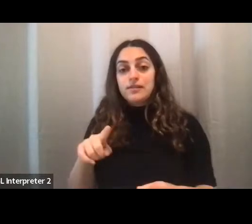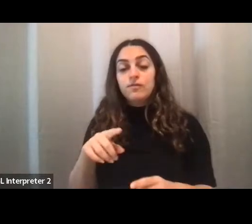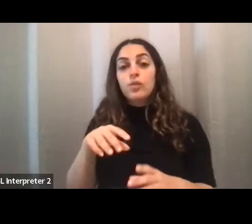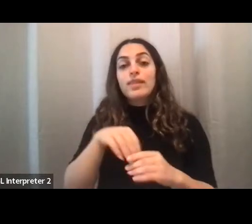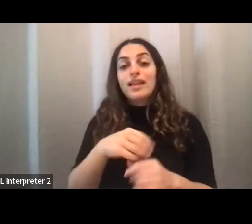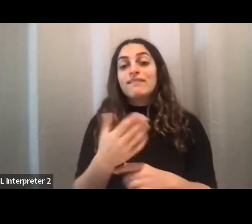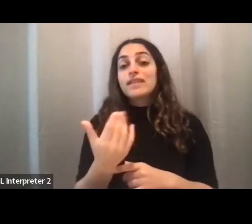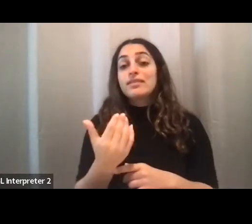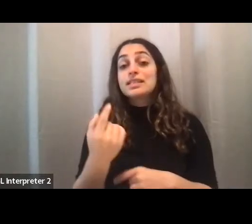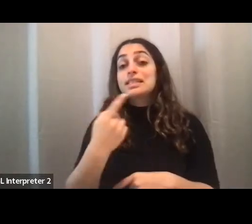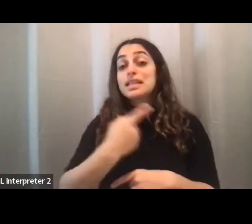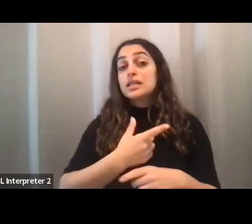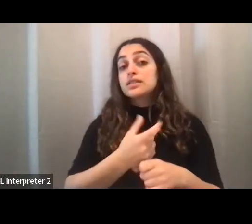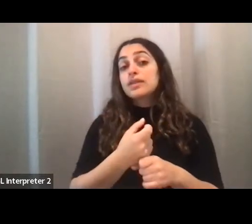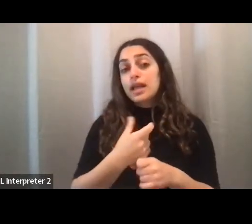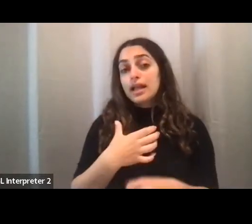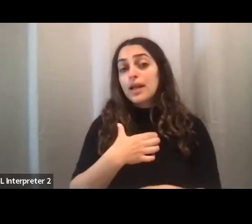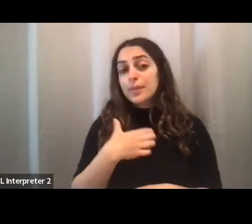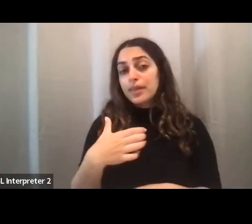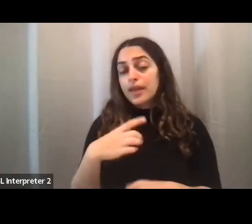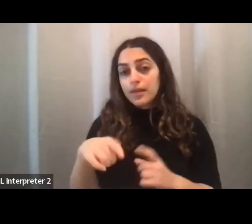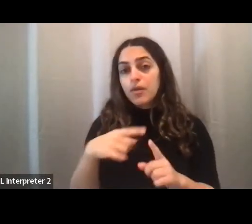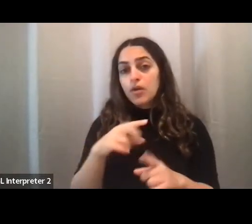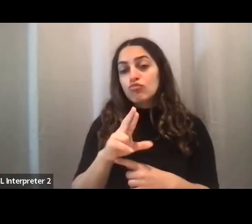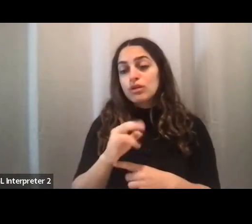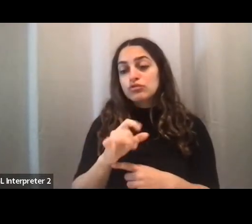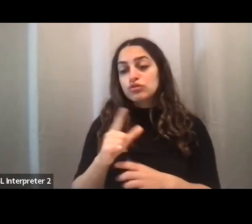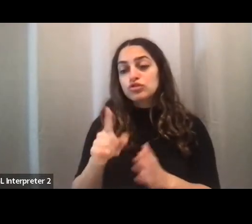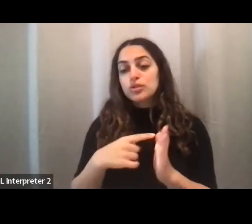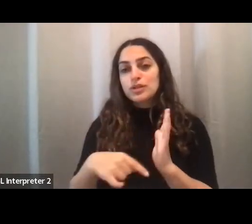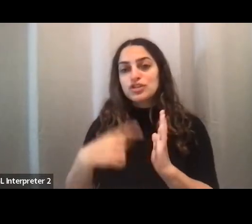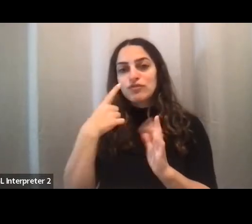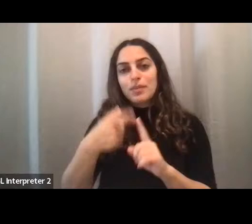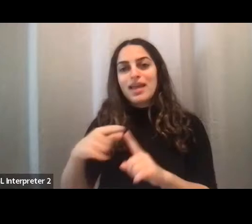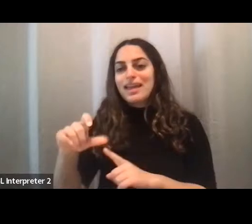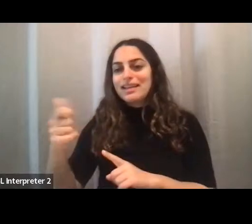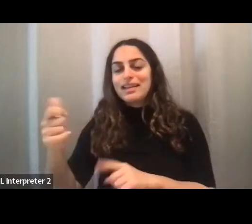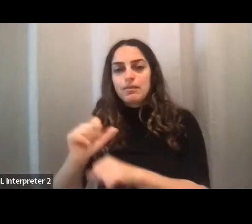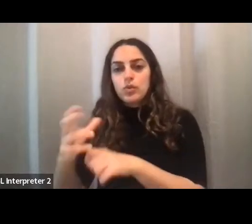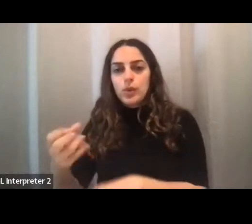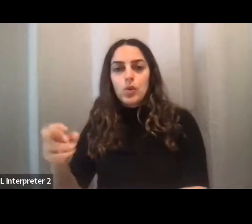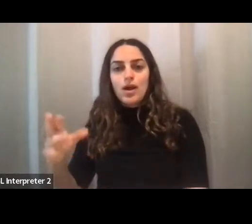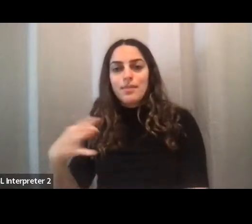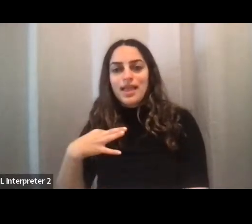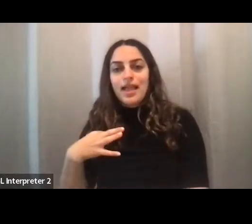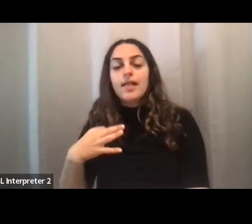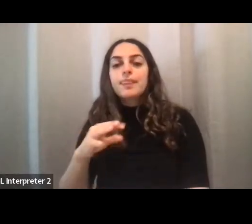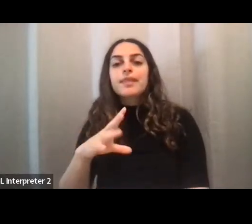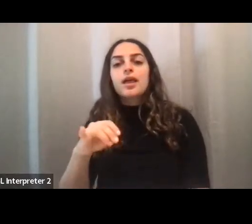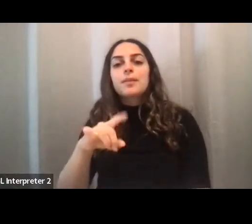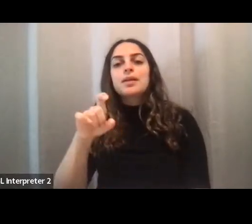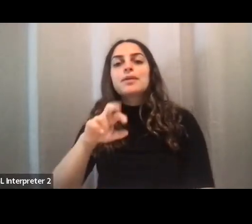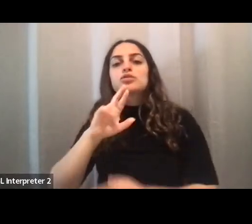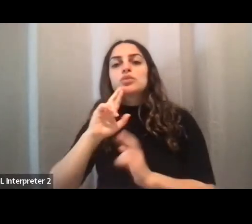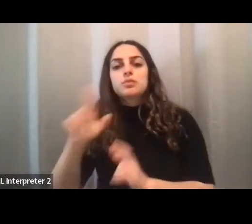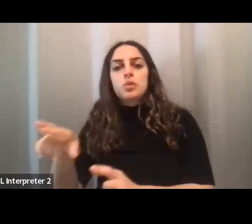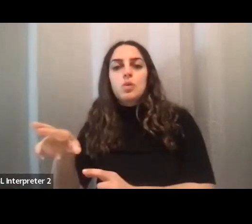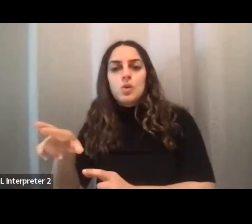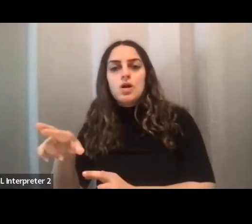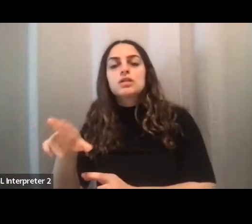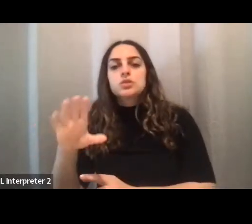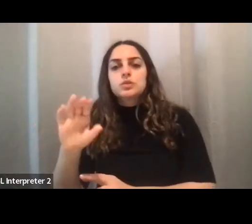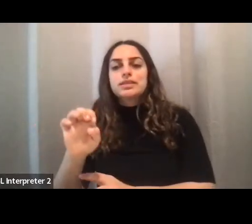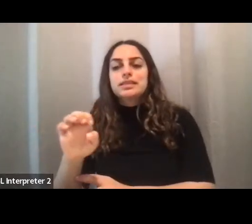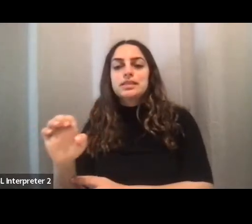receiving a complaint of racial discrimination from any employee or applicant the company must report that complaint to the eeoc